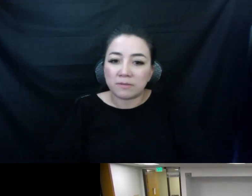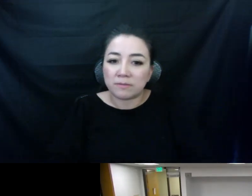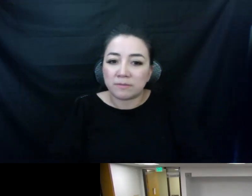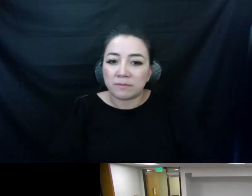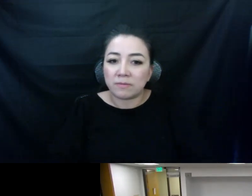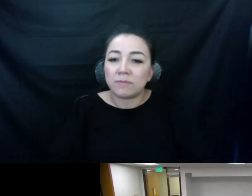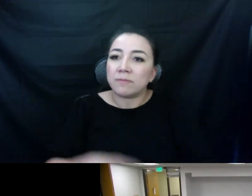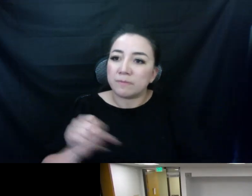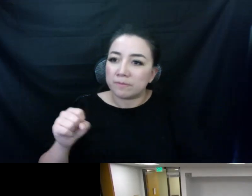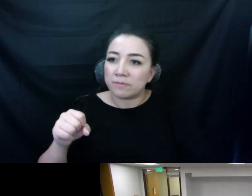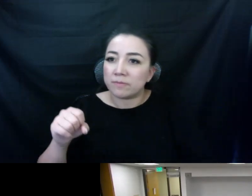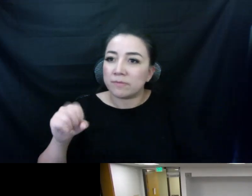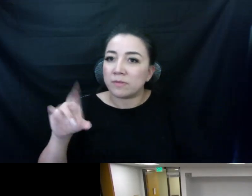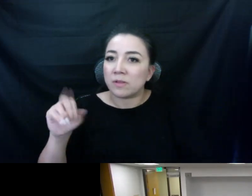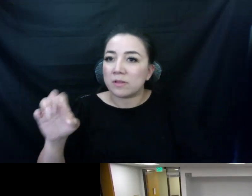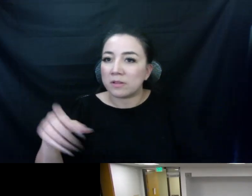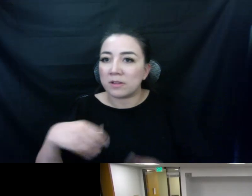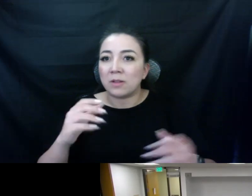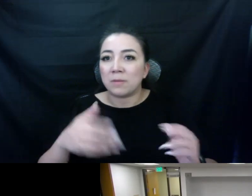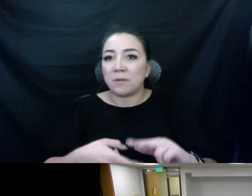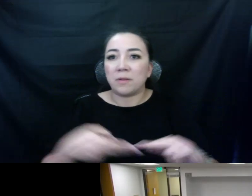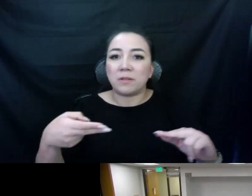Yes. Rosie, can you put up the public comment slide, please?